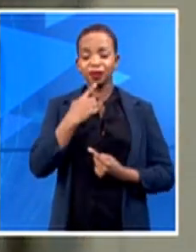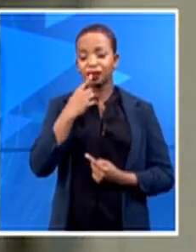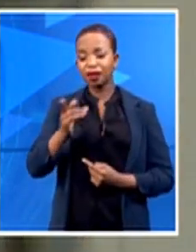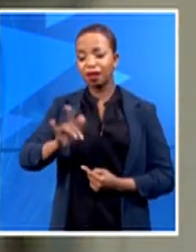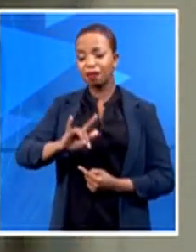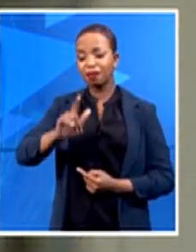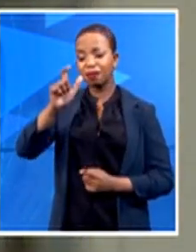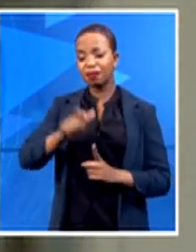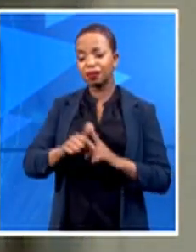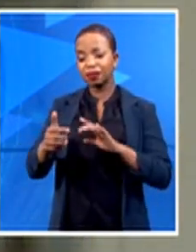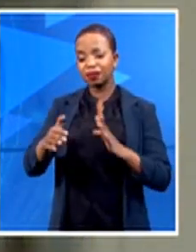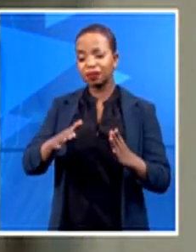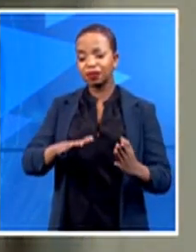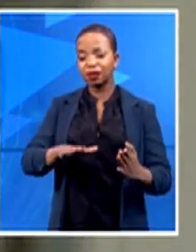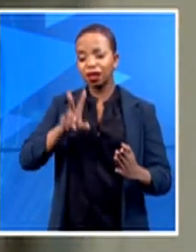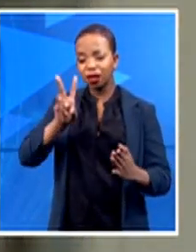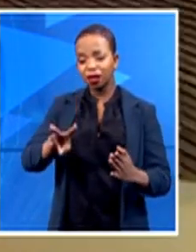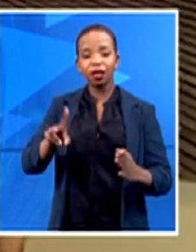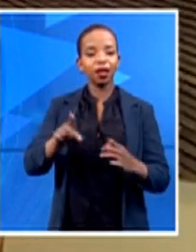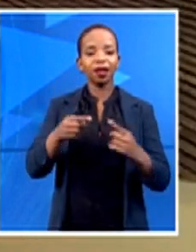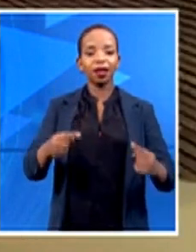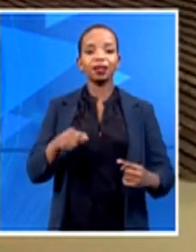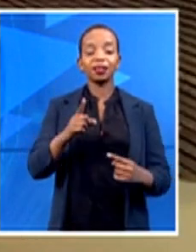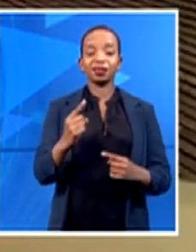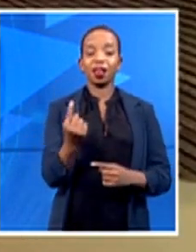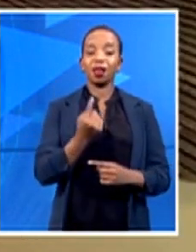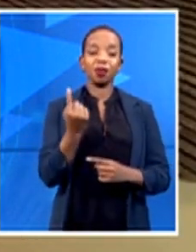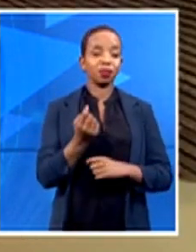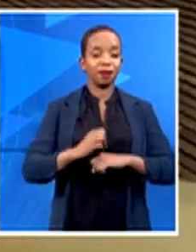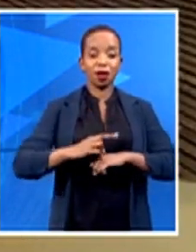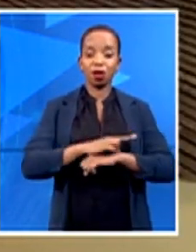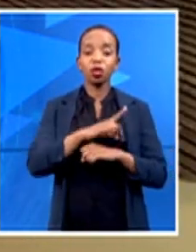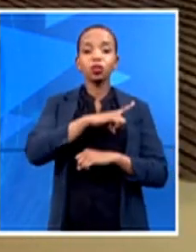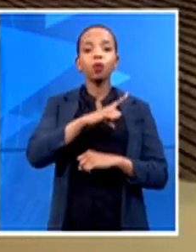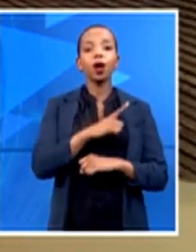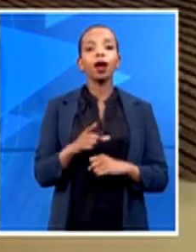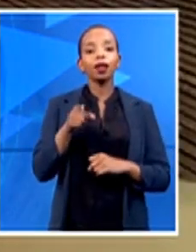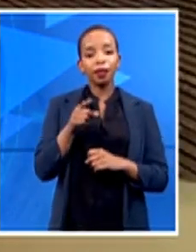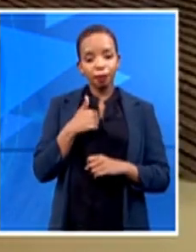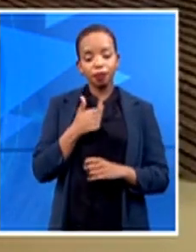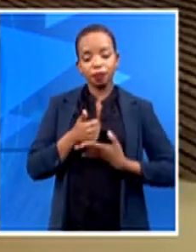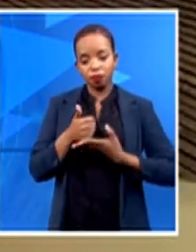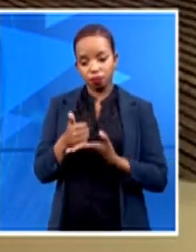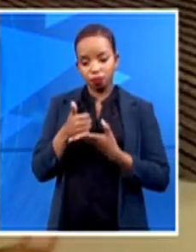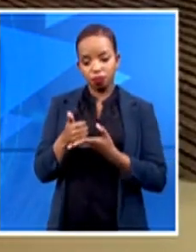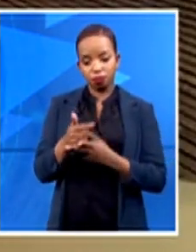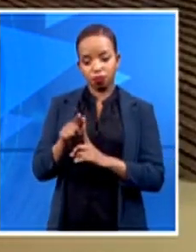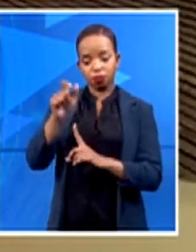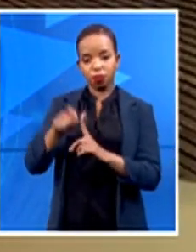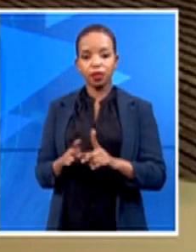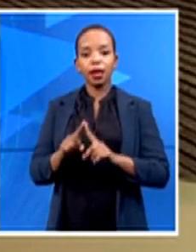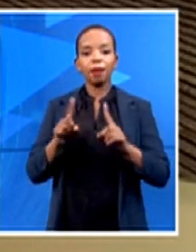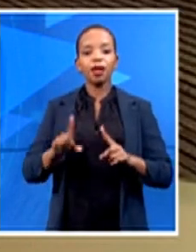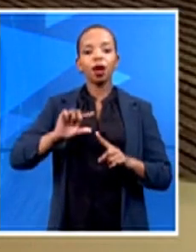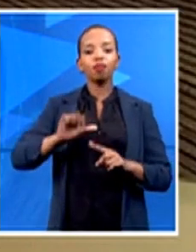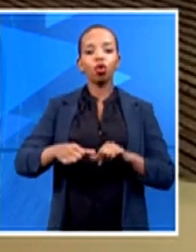because I'm nursing this patient, but the protocol teaches me stay away. And also for